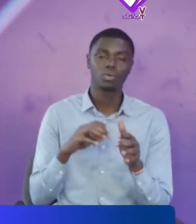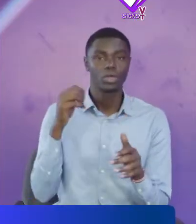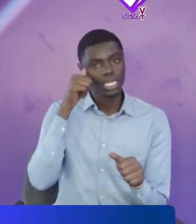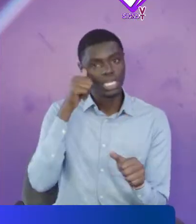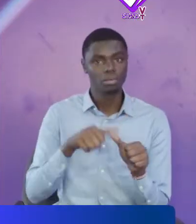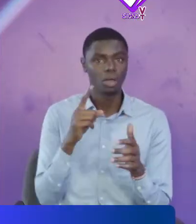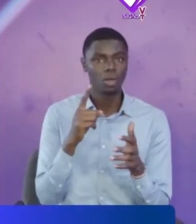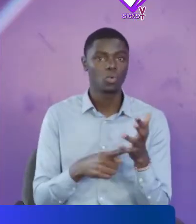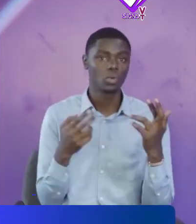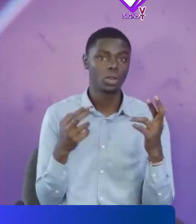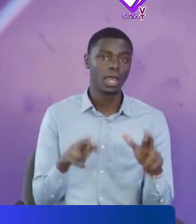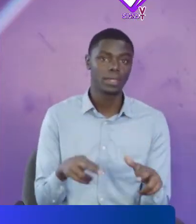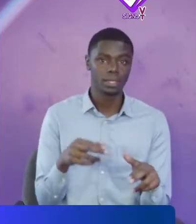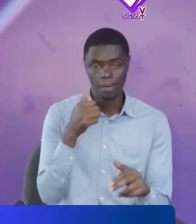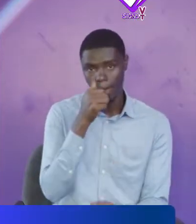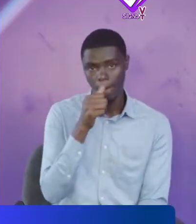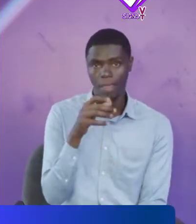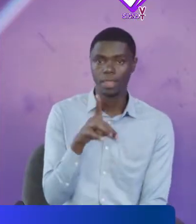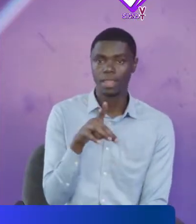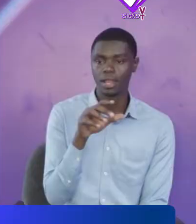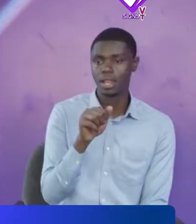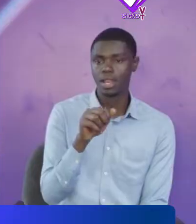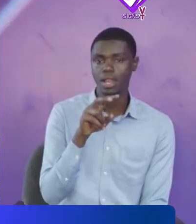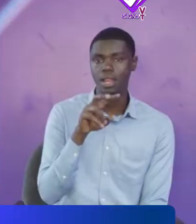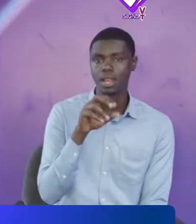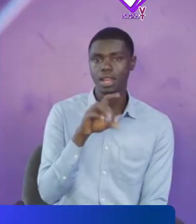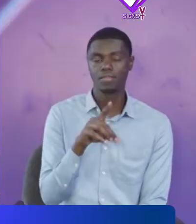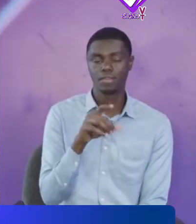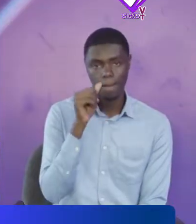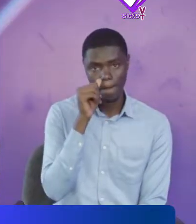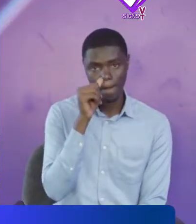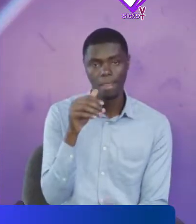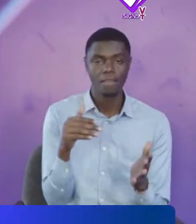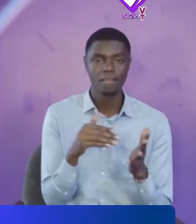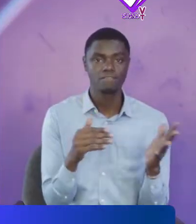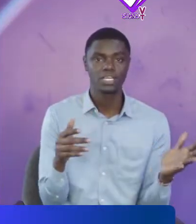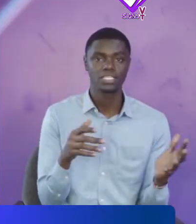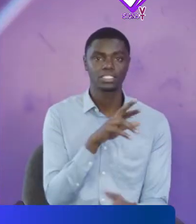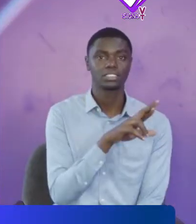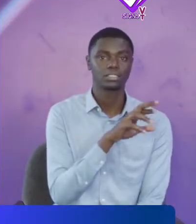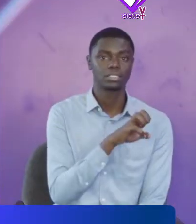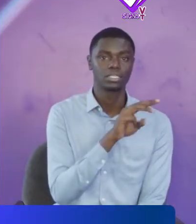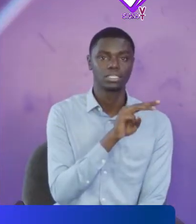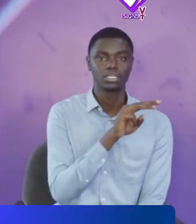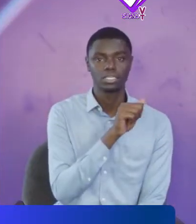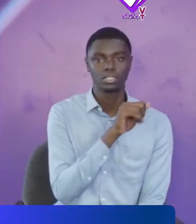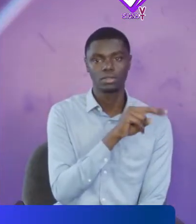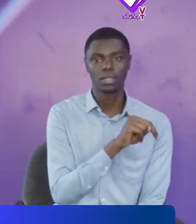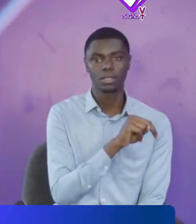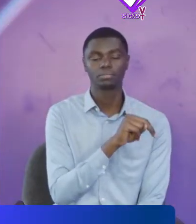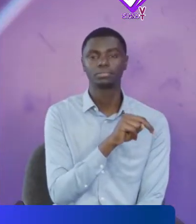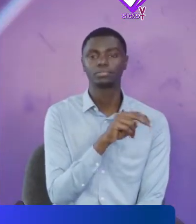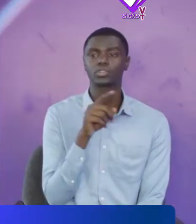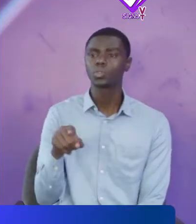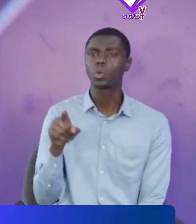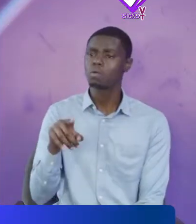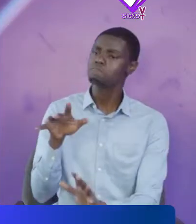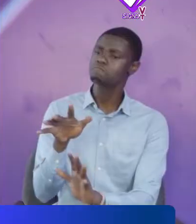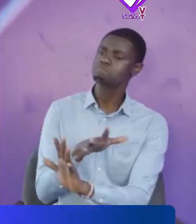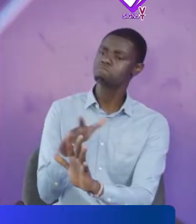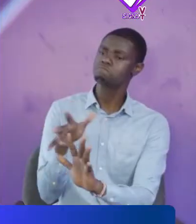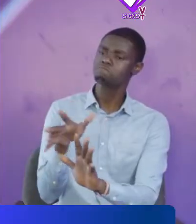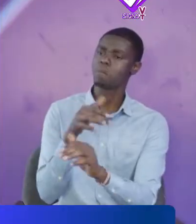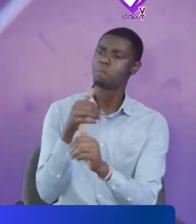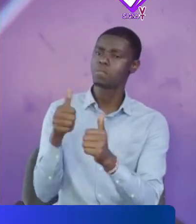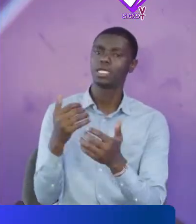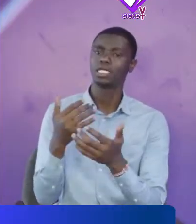for David Cameron of Brexit versus Remain. The word Brexit was so romantic that some